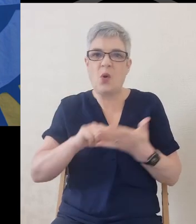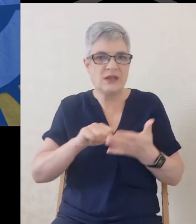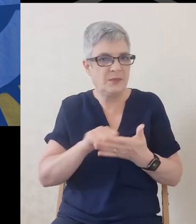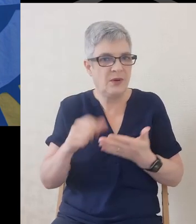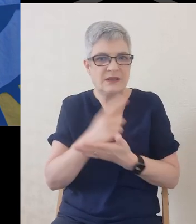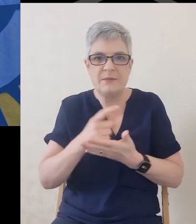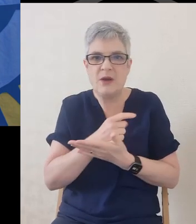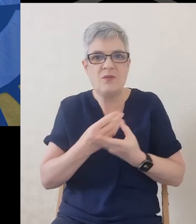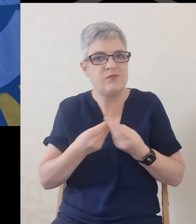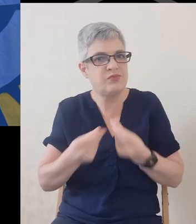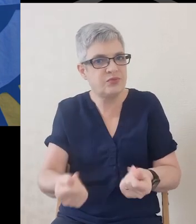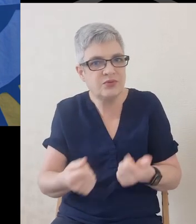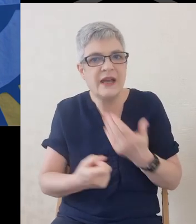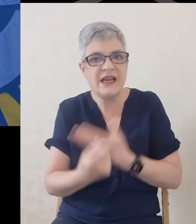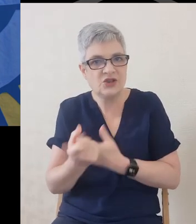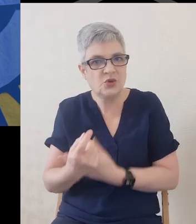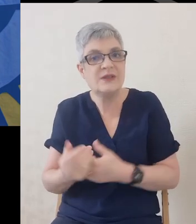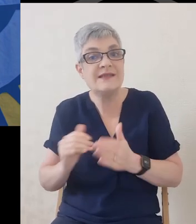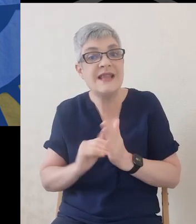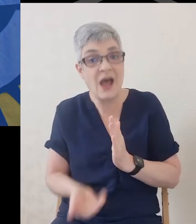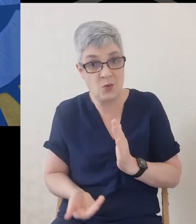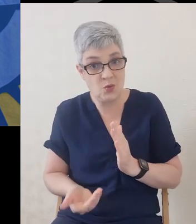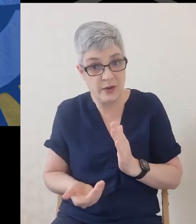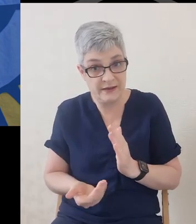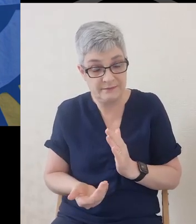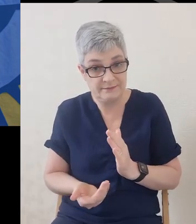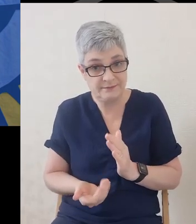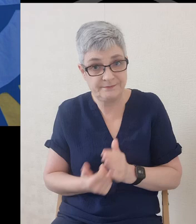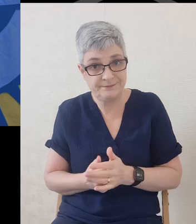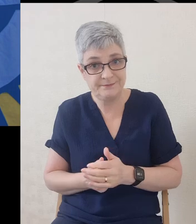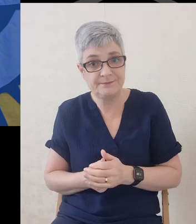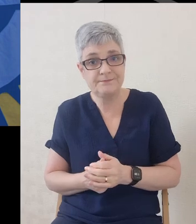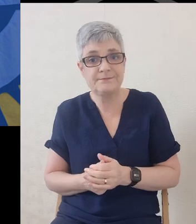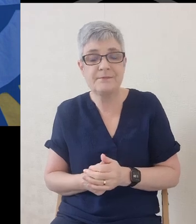issues and sorting things out for us here and now.